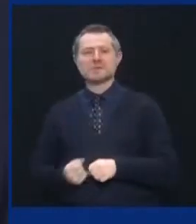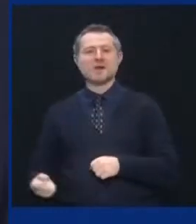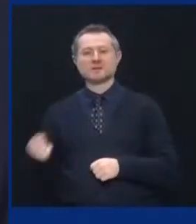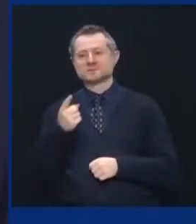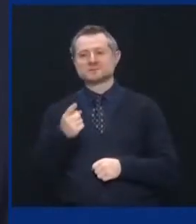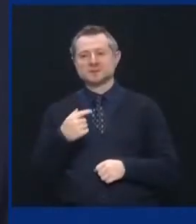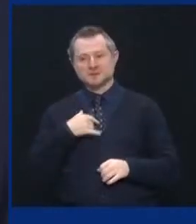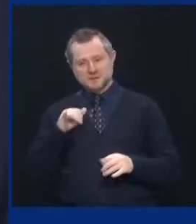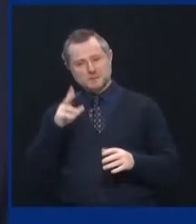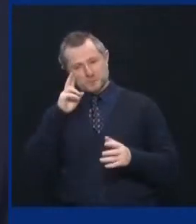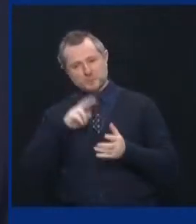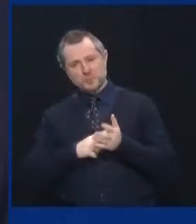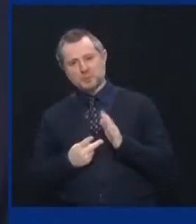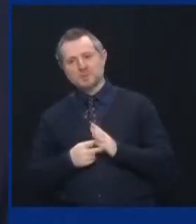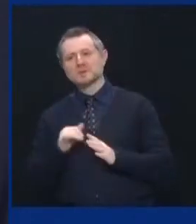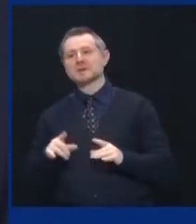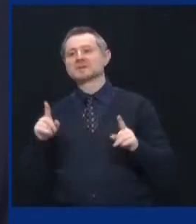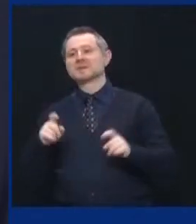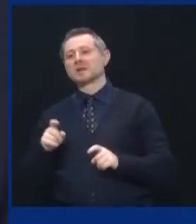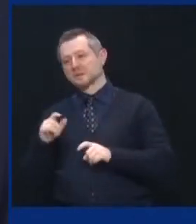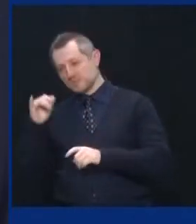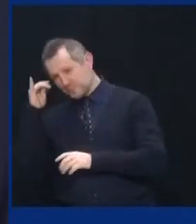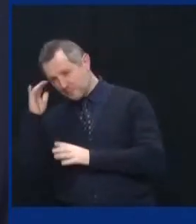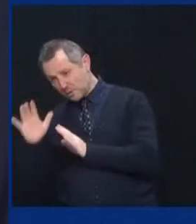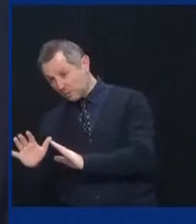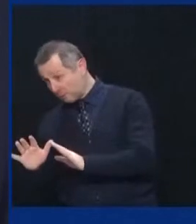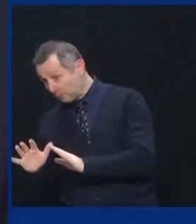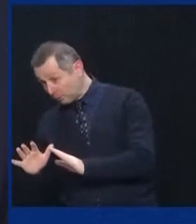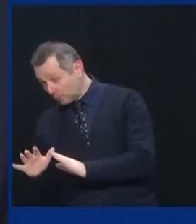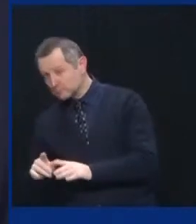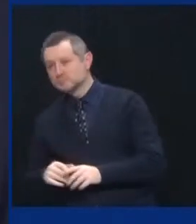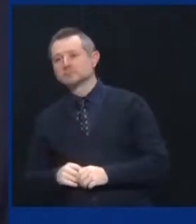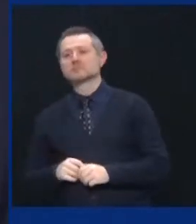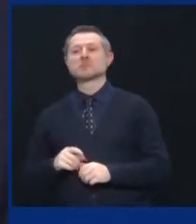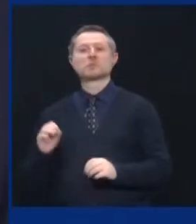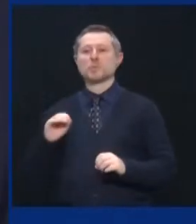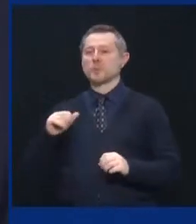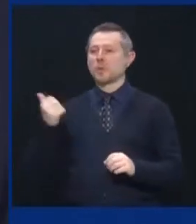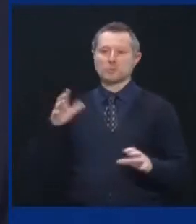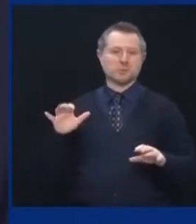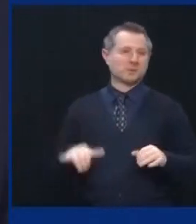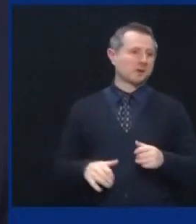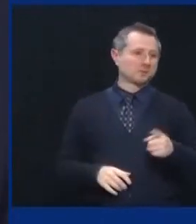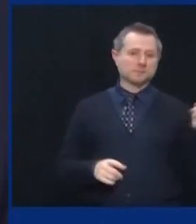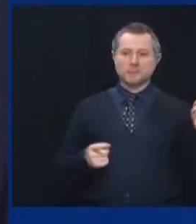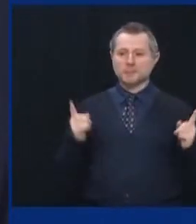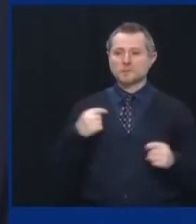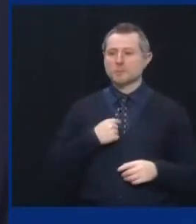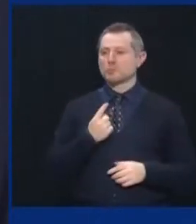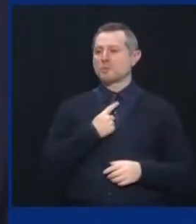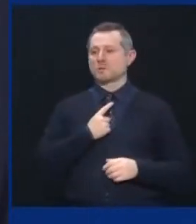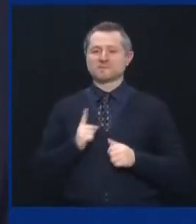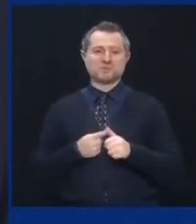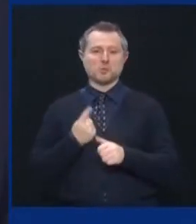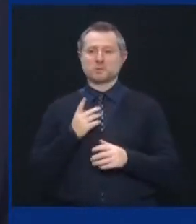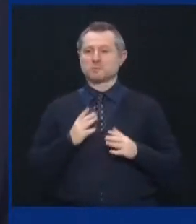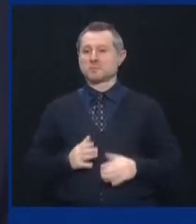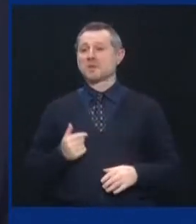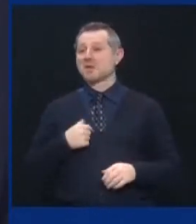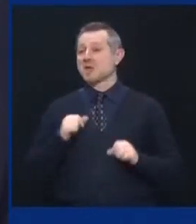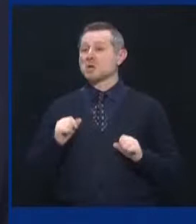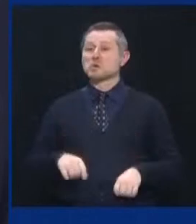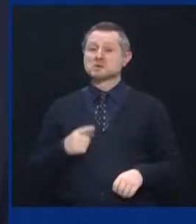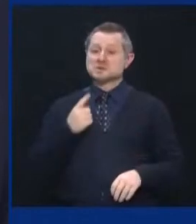a pilot to see. No one else has done it, and it would be easy for me to sit here and